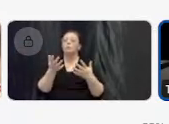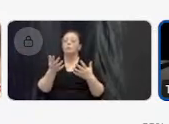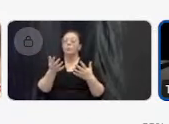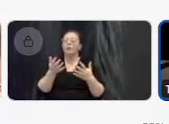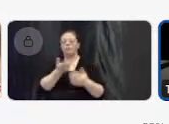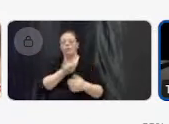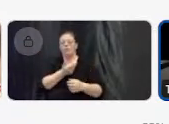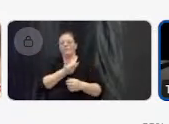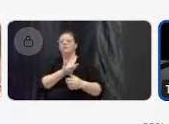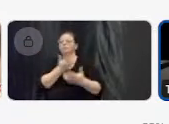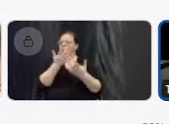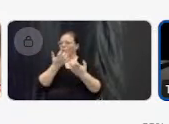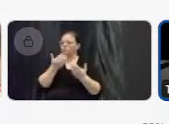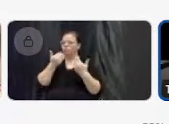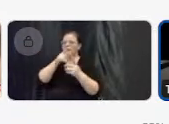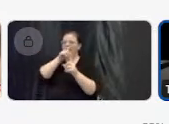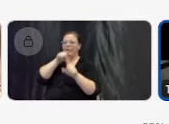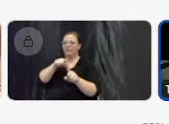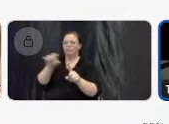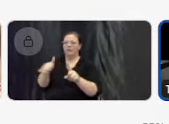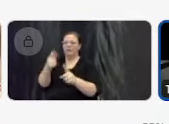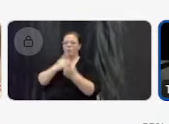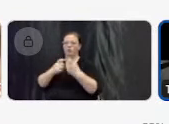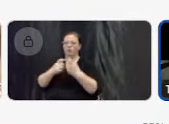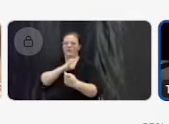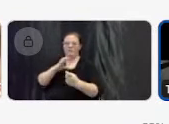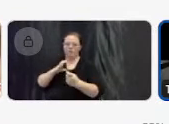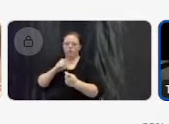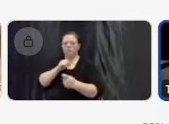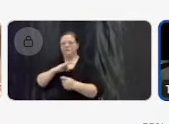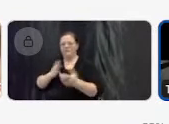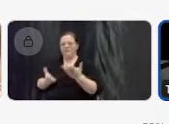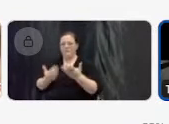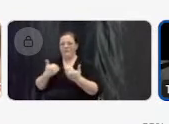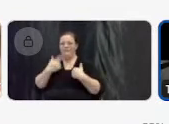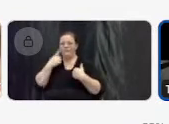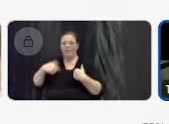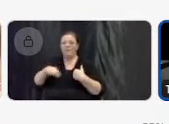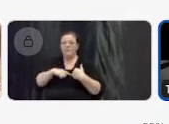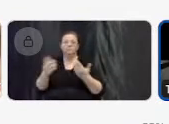of us, answer any questions that the commission or staff may have for us.